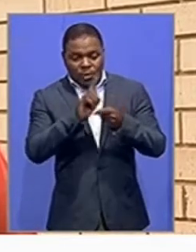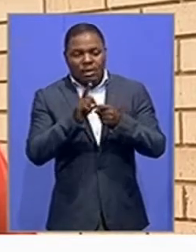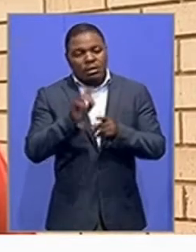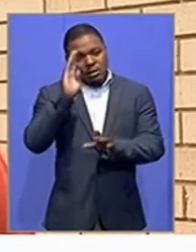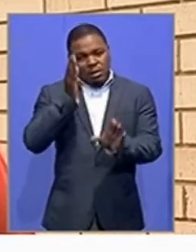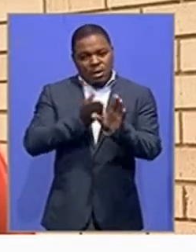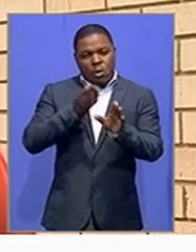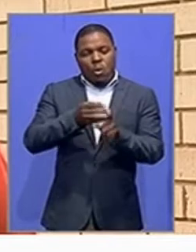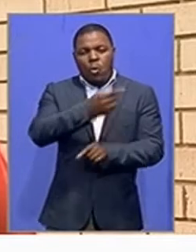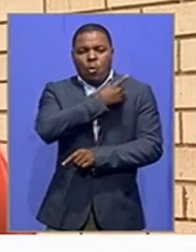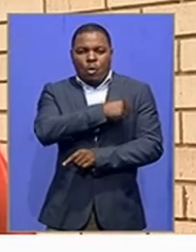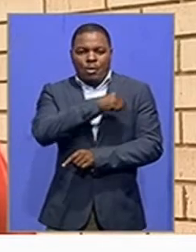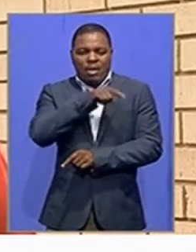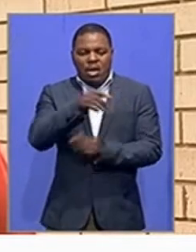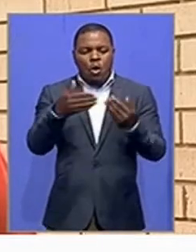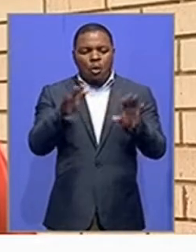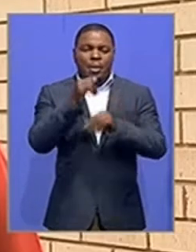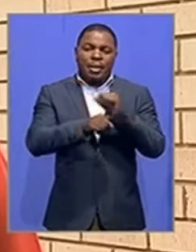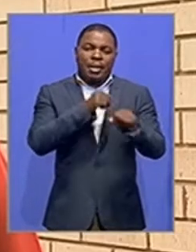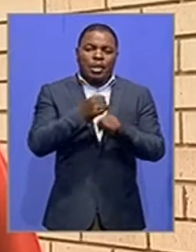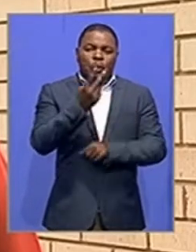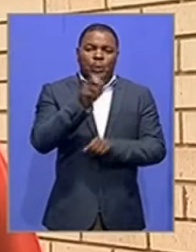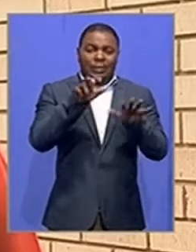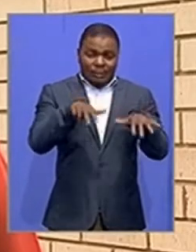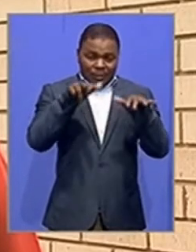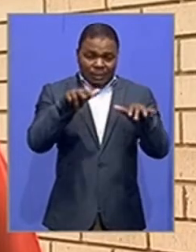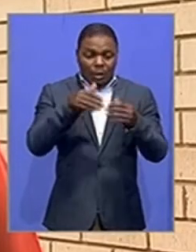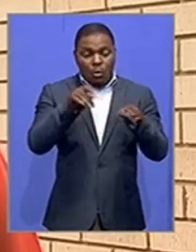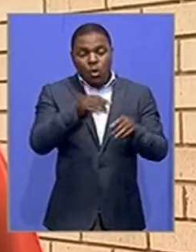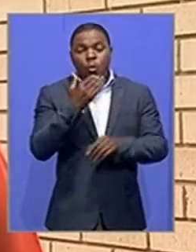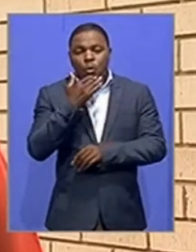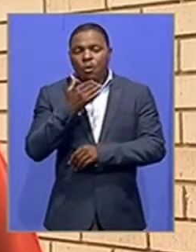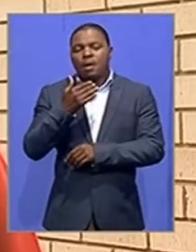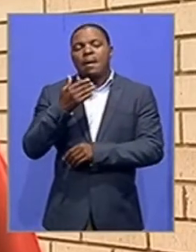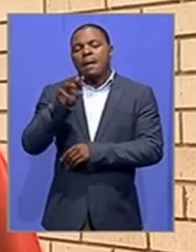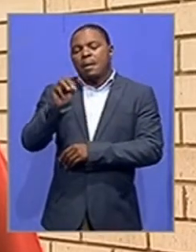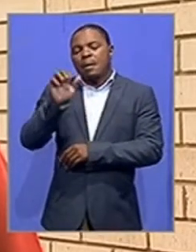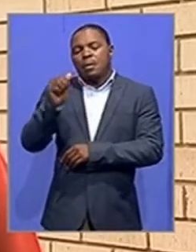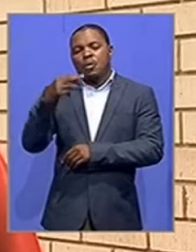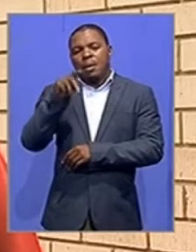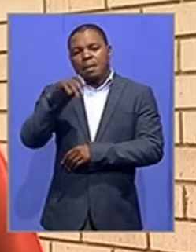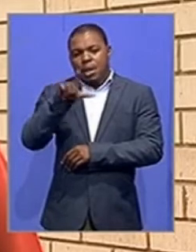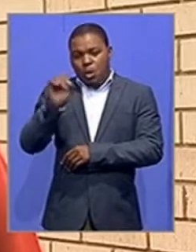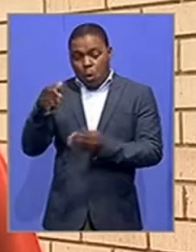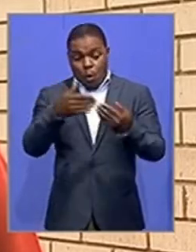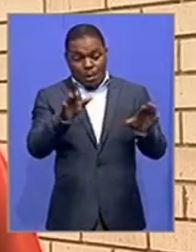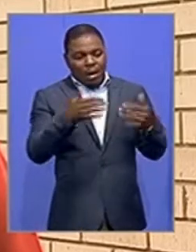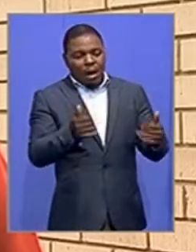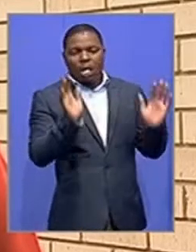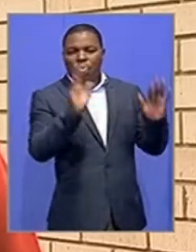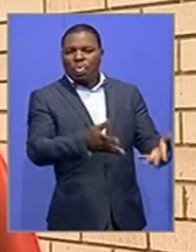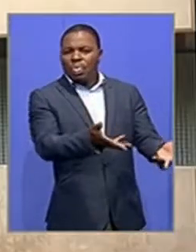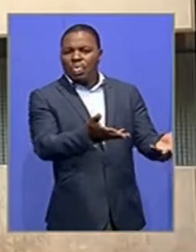gore essensia e bulwa ka 2018 ke Nere Mahumapelo e tlogetse fela ga e dire e na le mathata mantsi